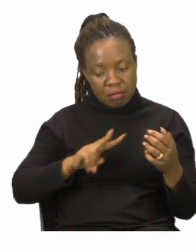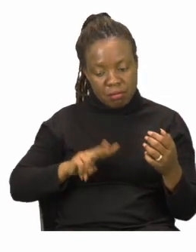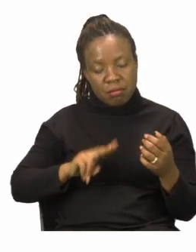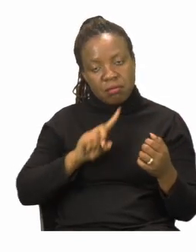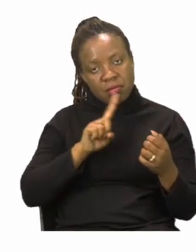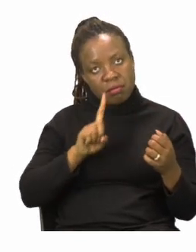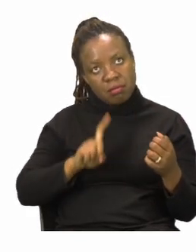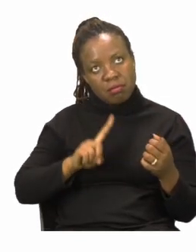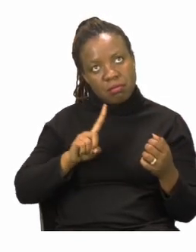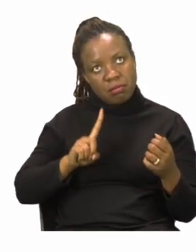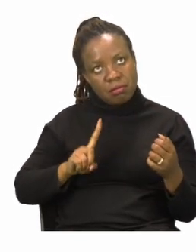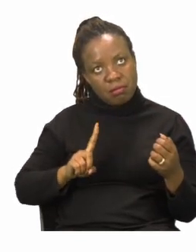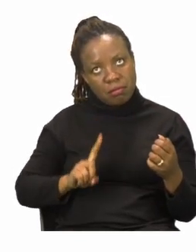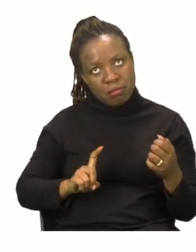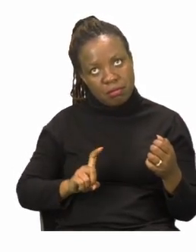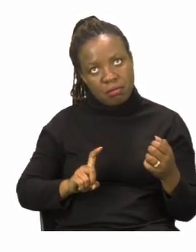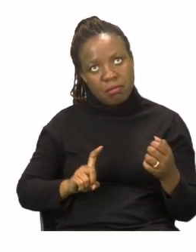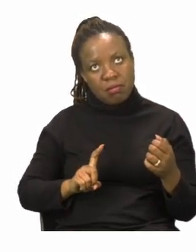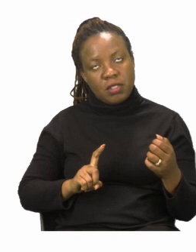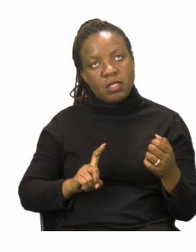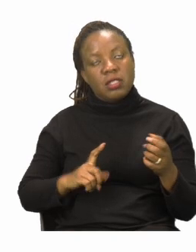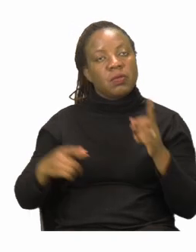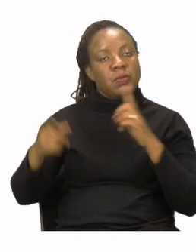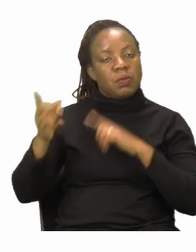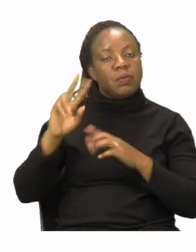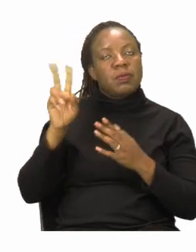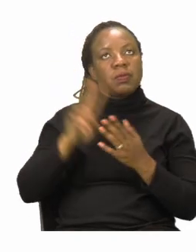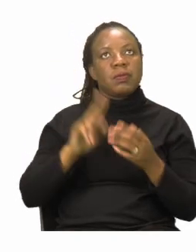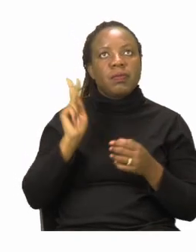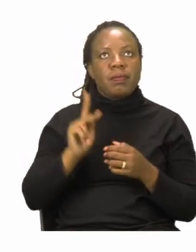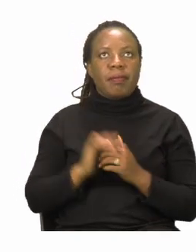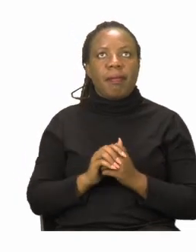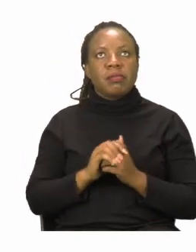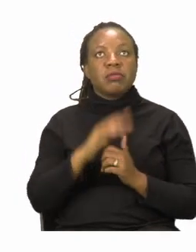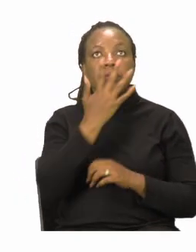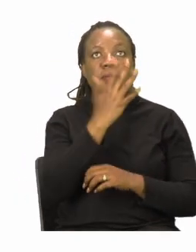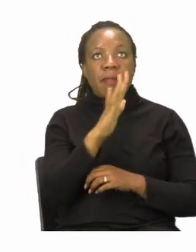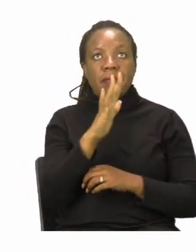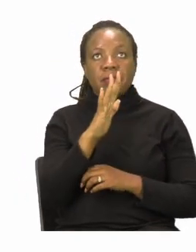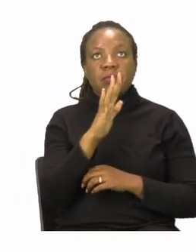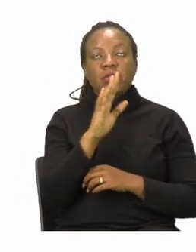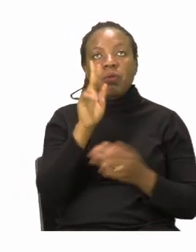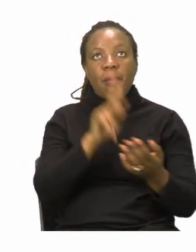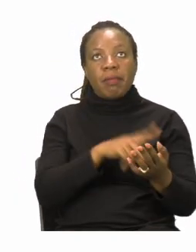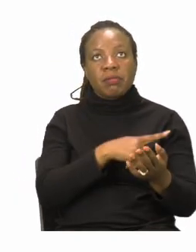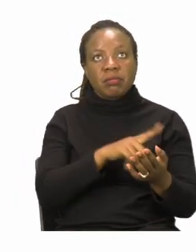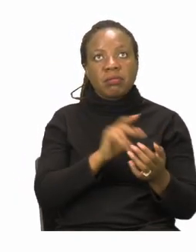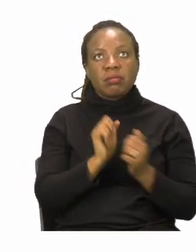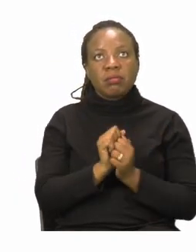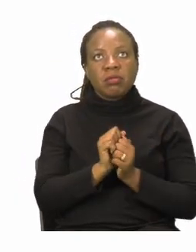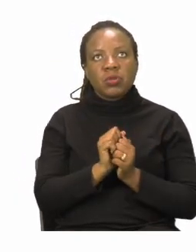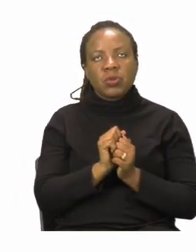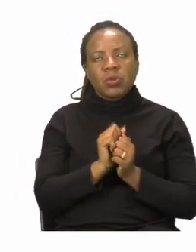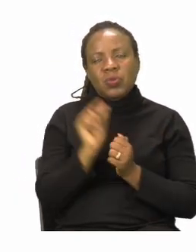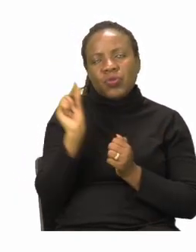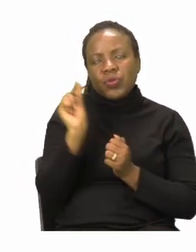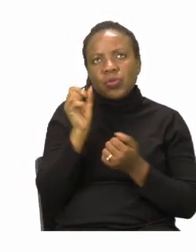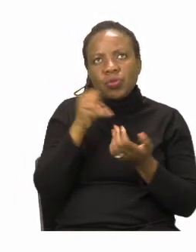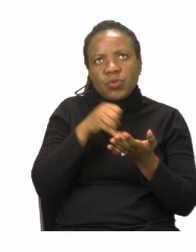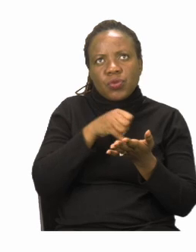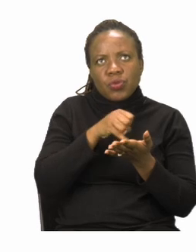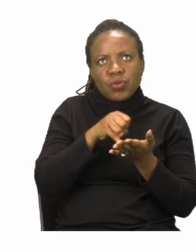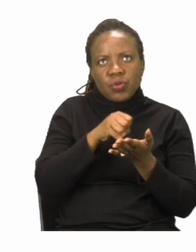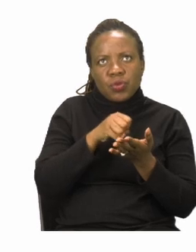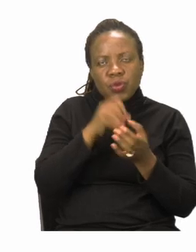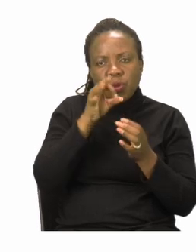through the poem again. Plants poem. A little seed to plant